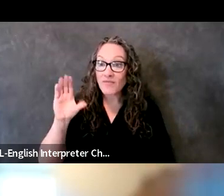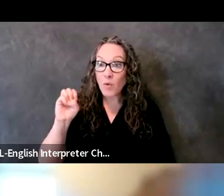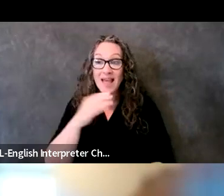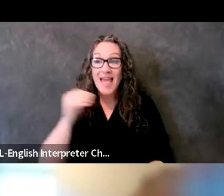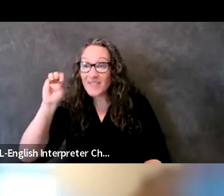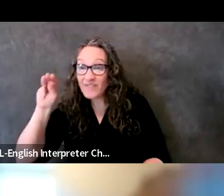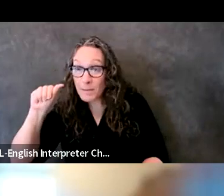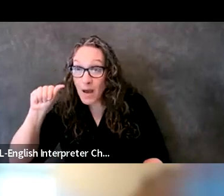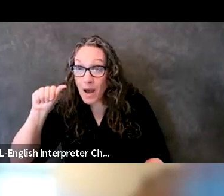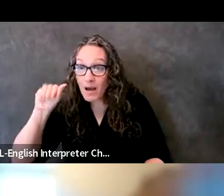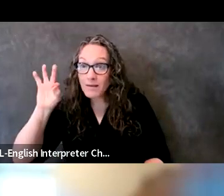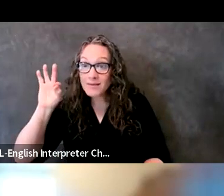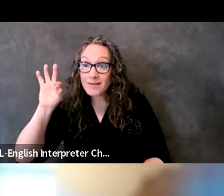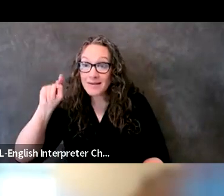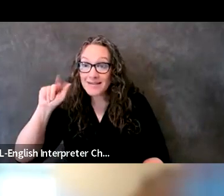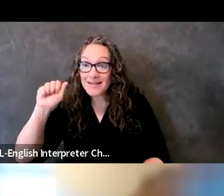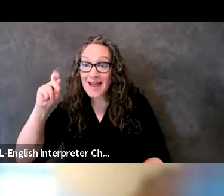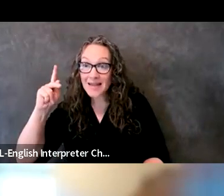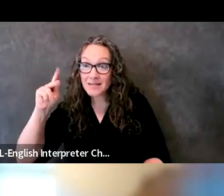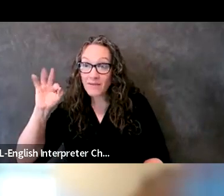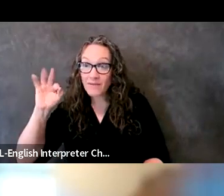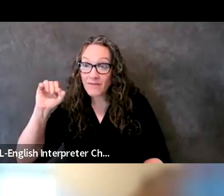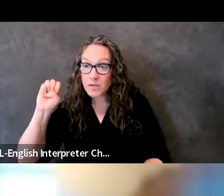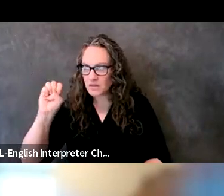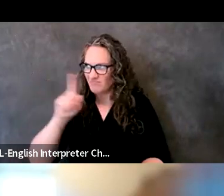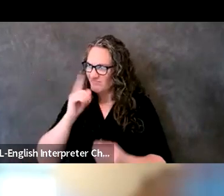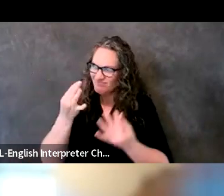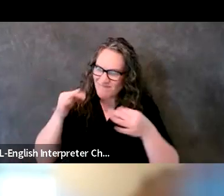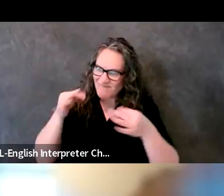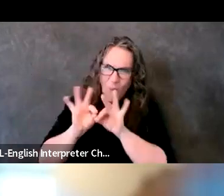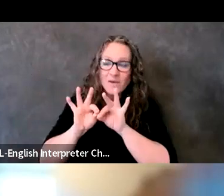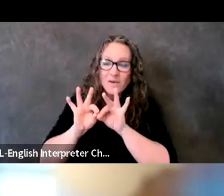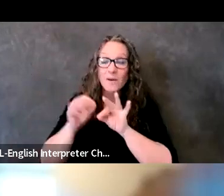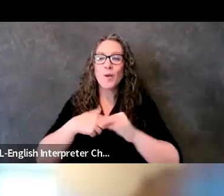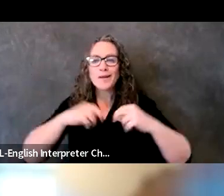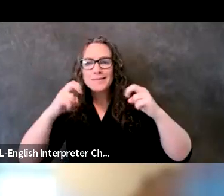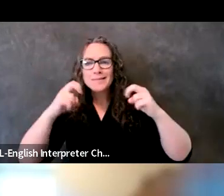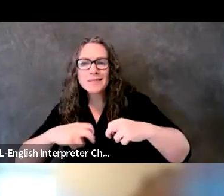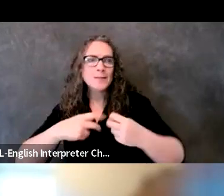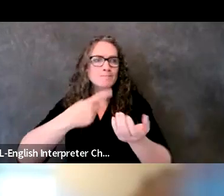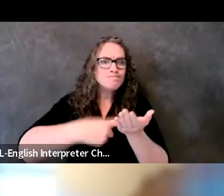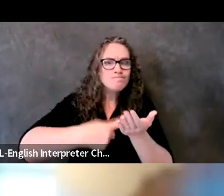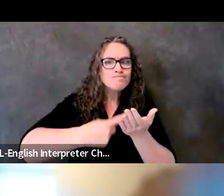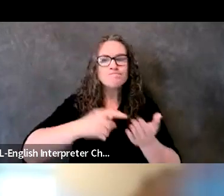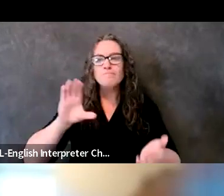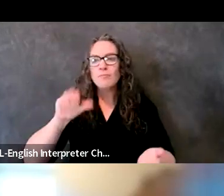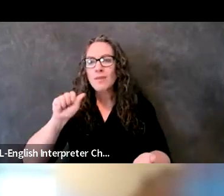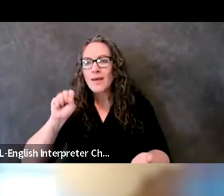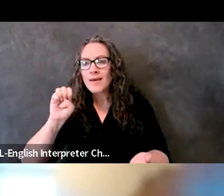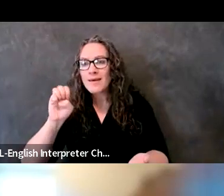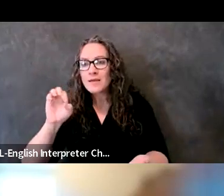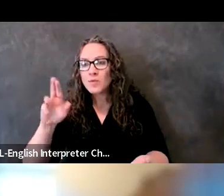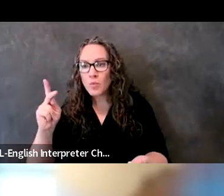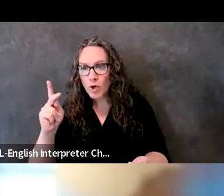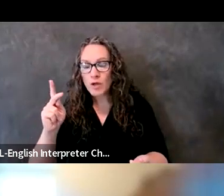when those are most important, that we can sit there and casework the folks that are in our shelter and really focus on